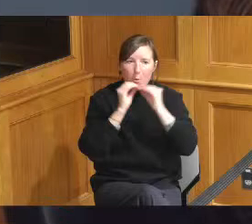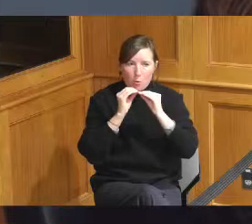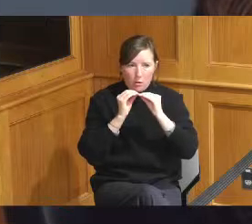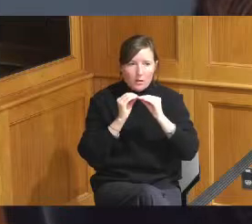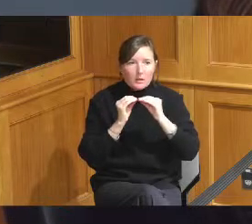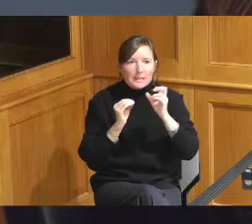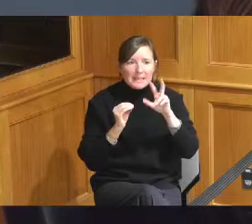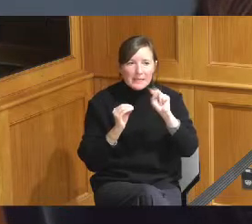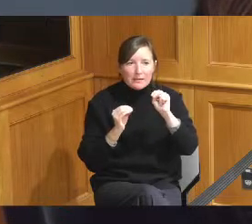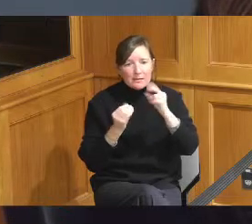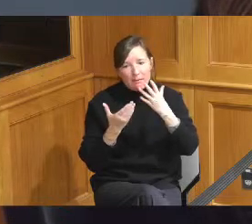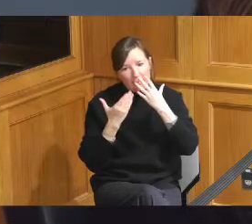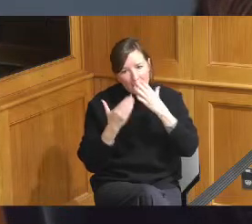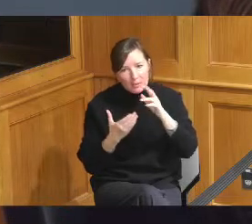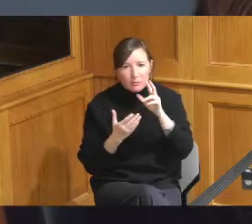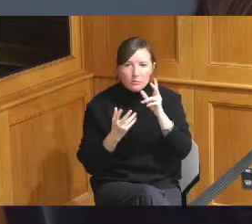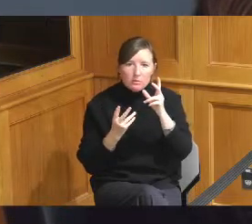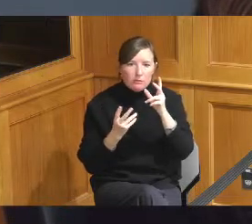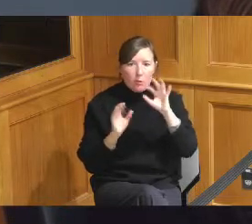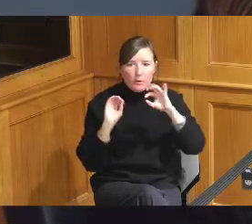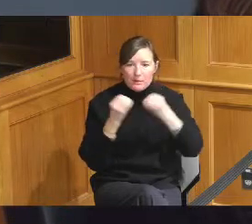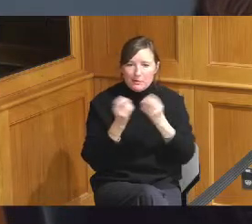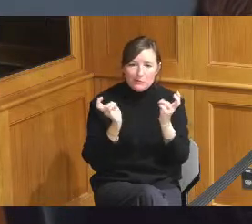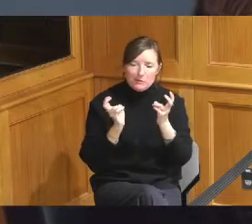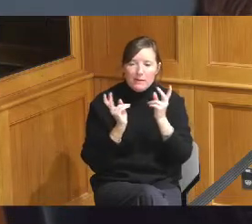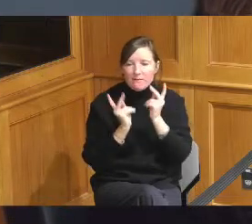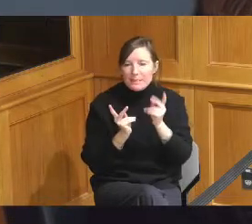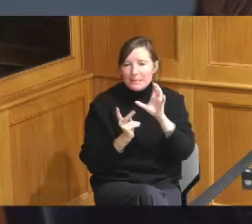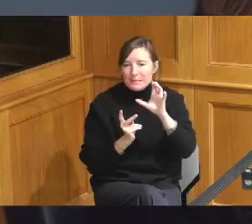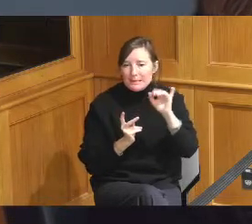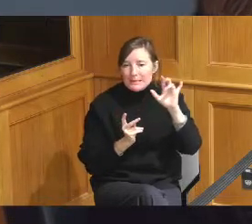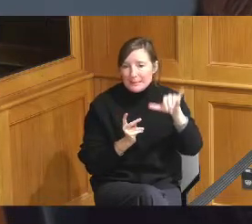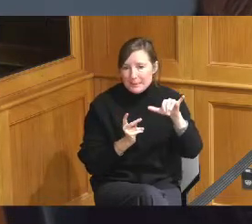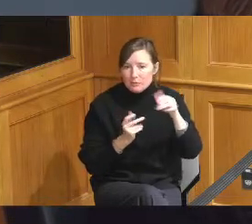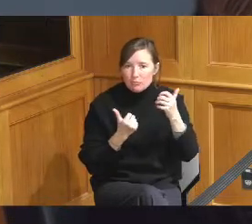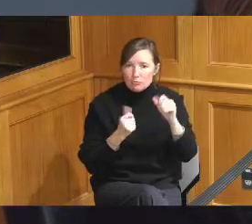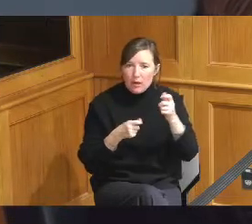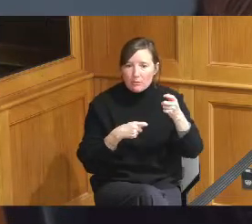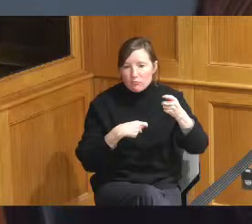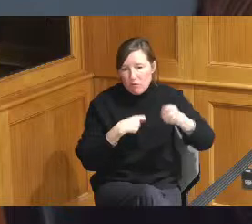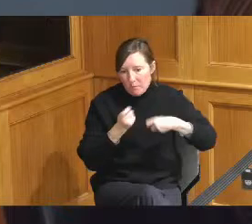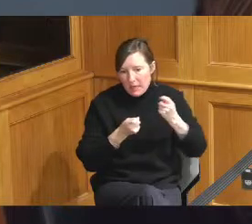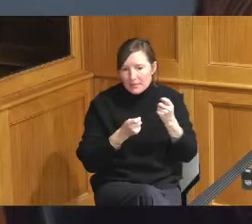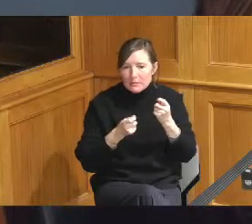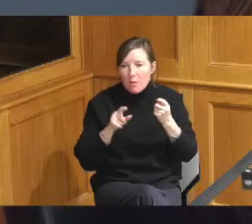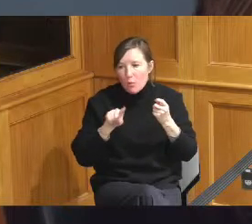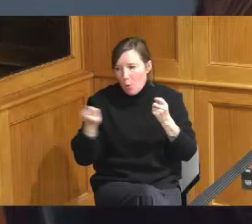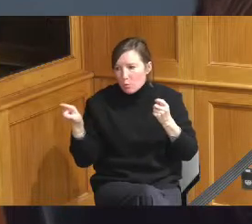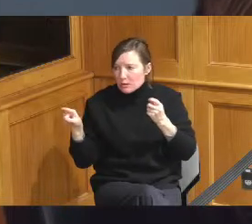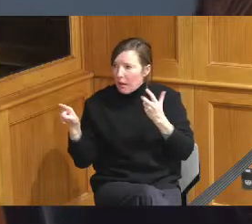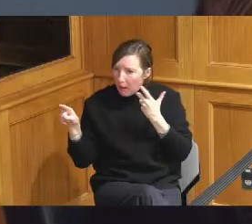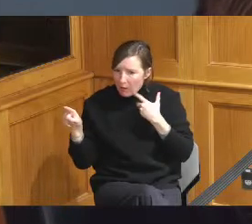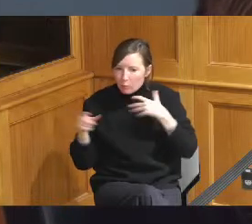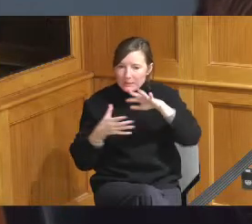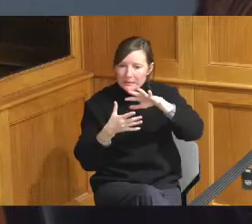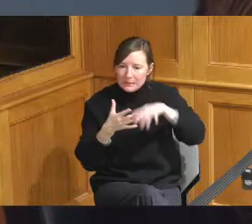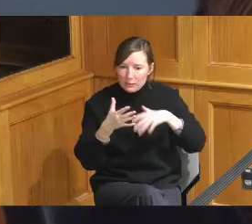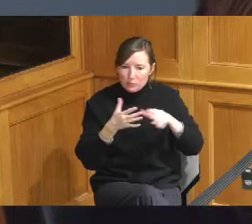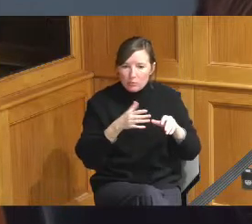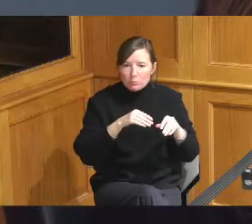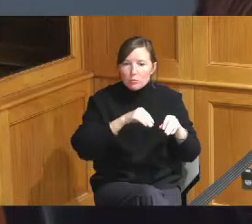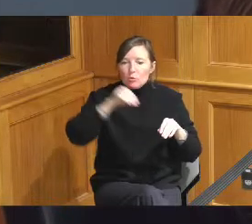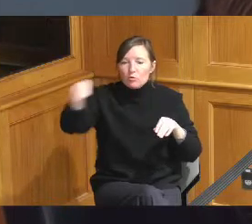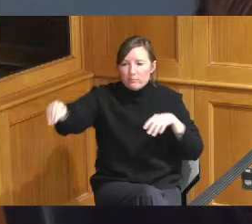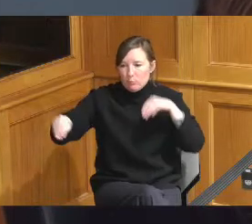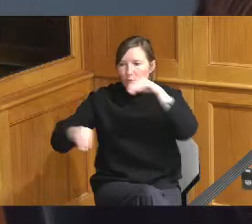Cincy for trying to replace those who were scheduled for the convention center out to Sharonville, most of